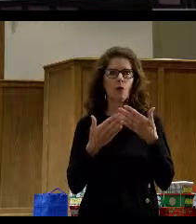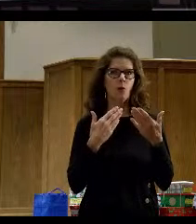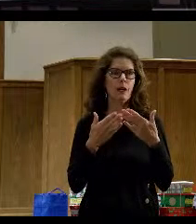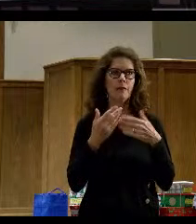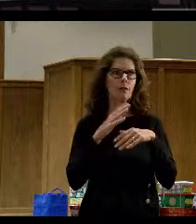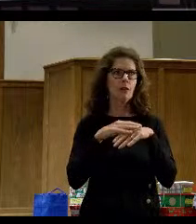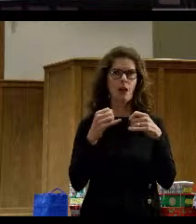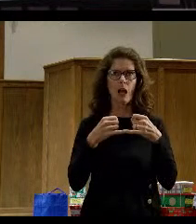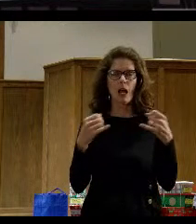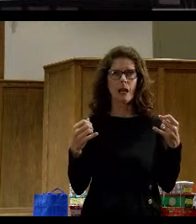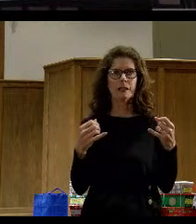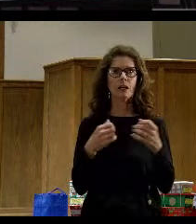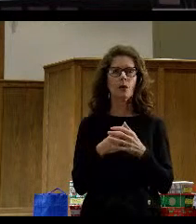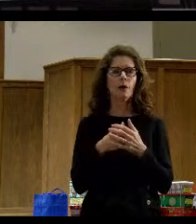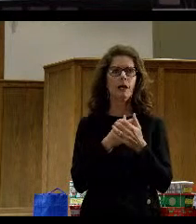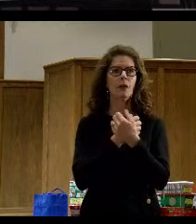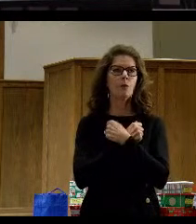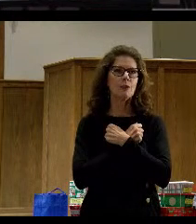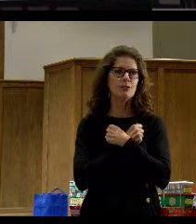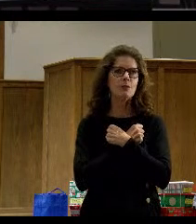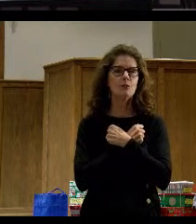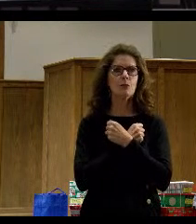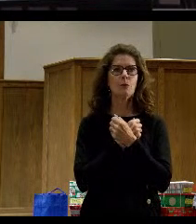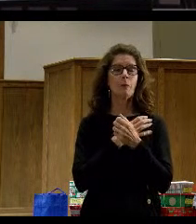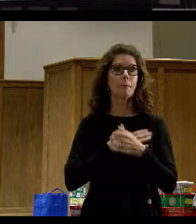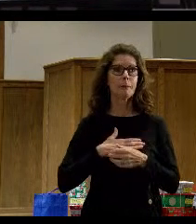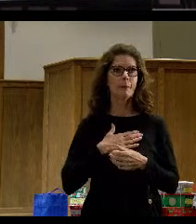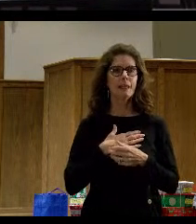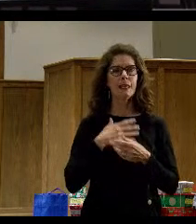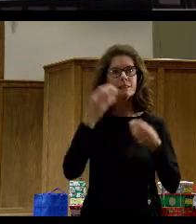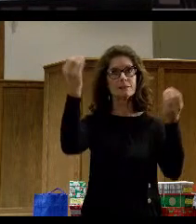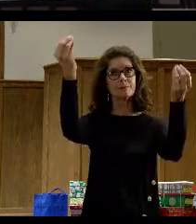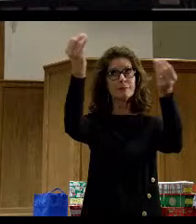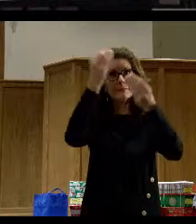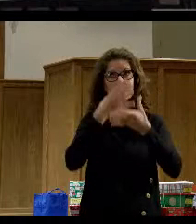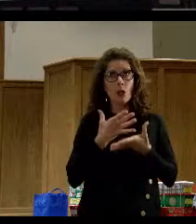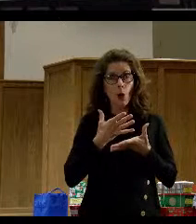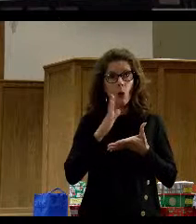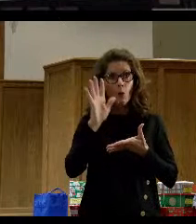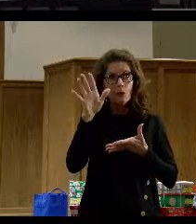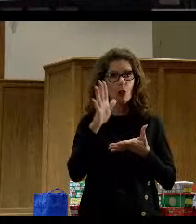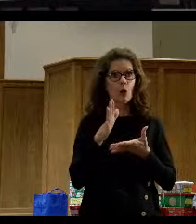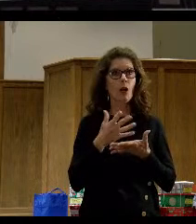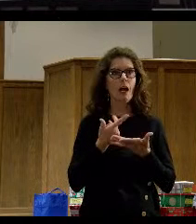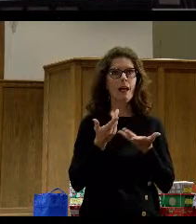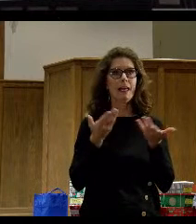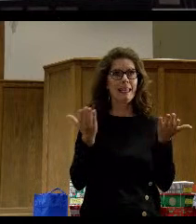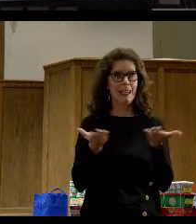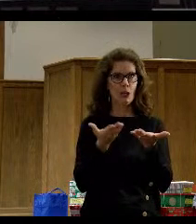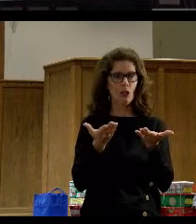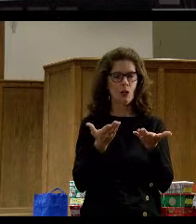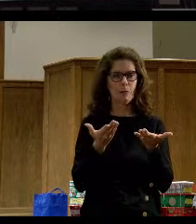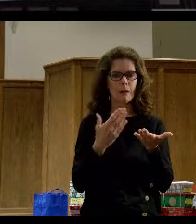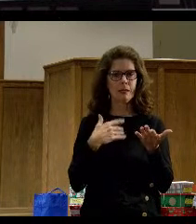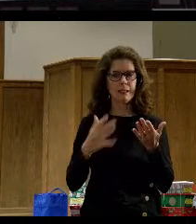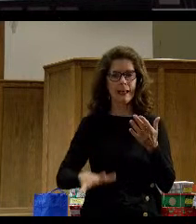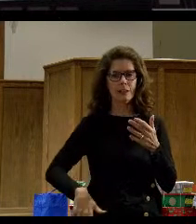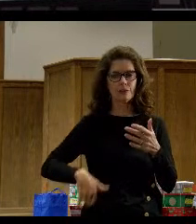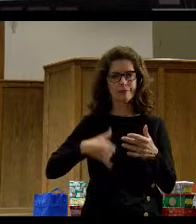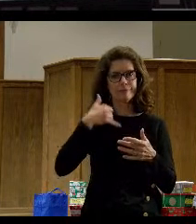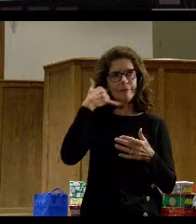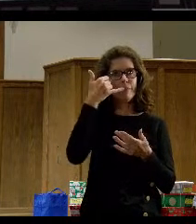in Fellowship Central, we'd love for you to take just a moment to let us know that you're here. Maybe take out your phone right in this moment and open up